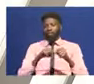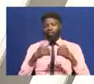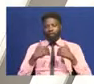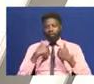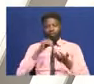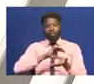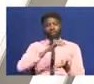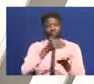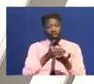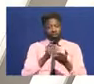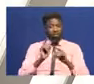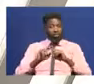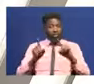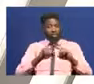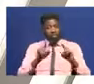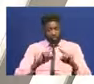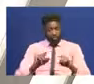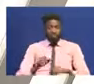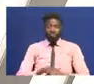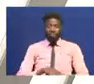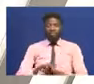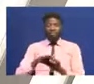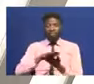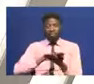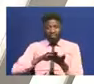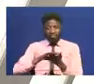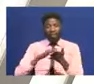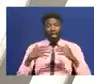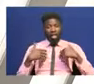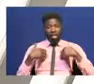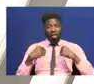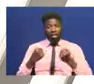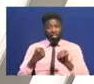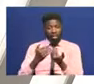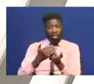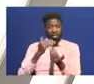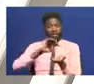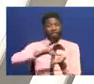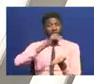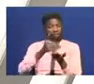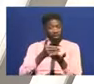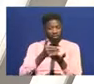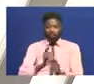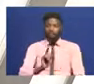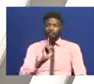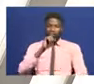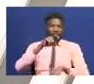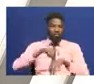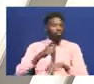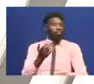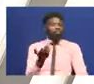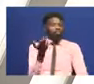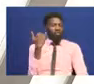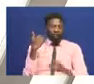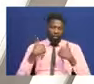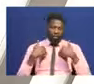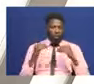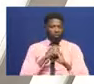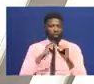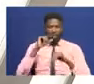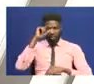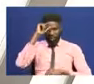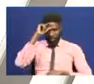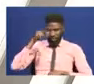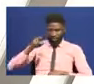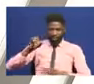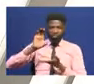the primary healthcare fund, which I have to make clear did not exist before. Mm-hmm. So these are funds which are provided by the Exchequer, and that's an additional component